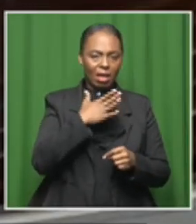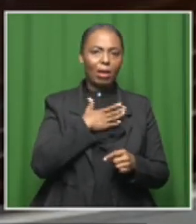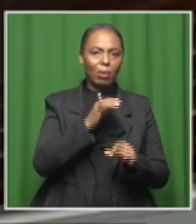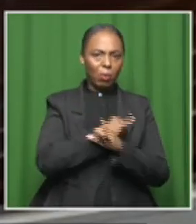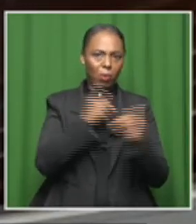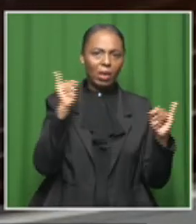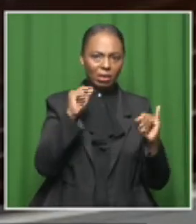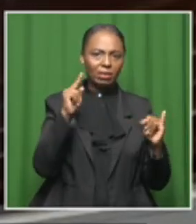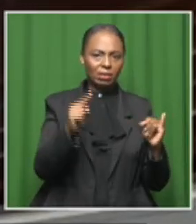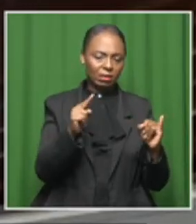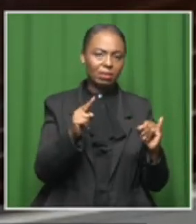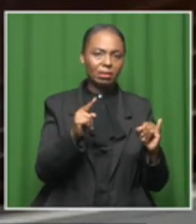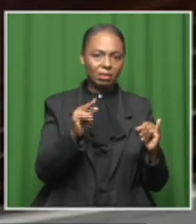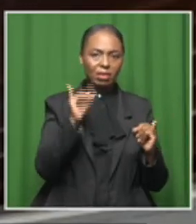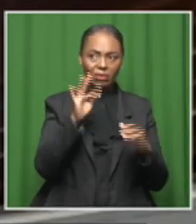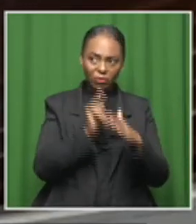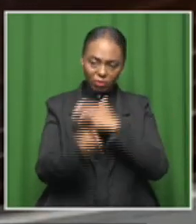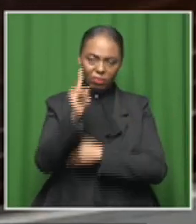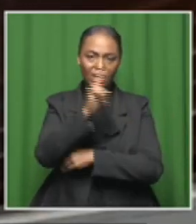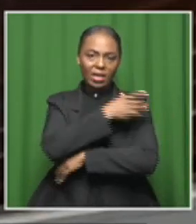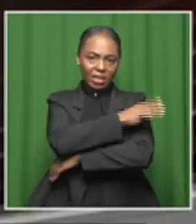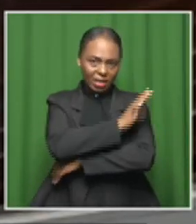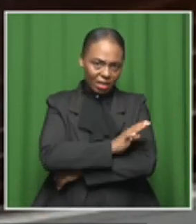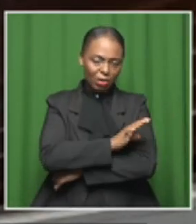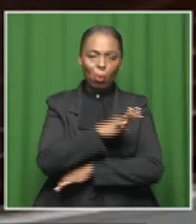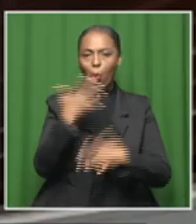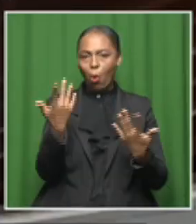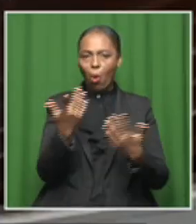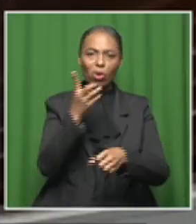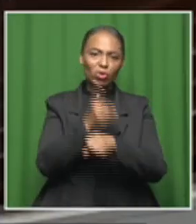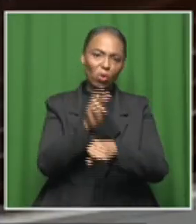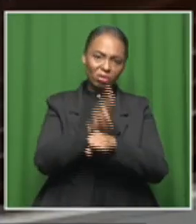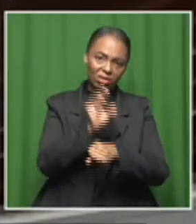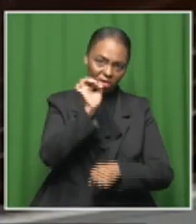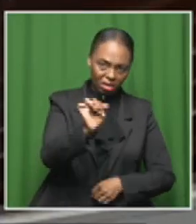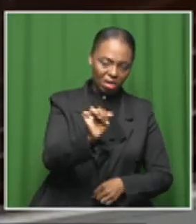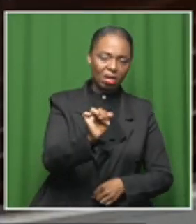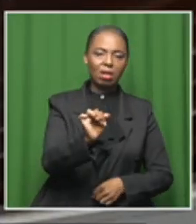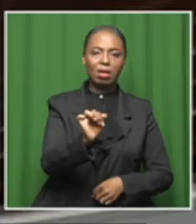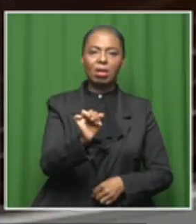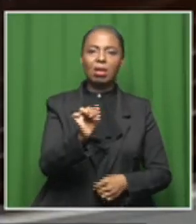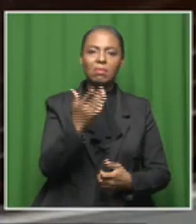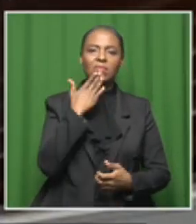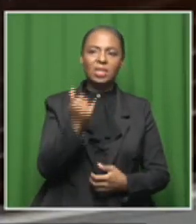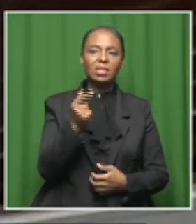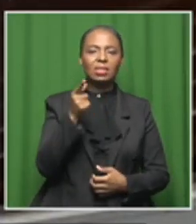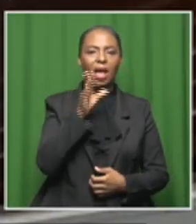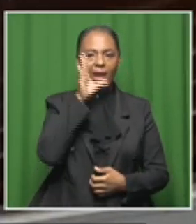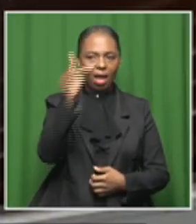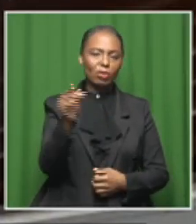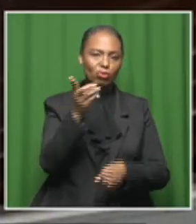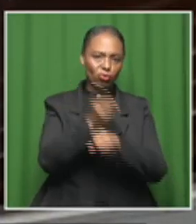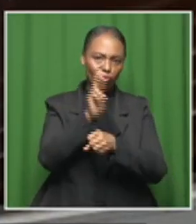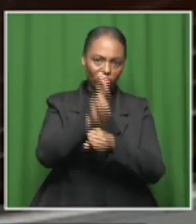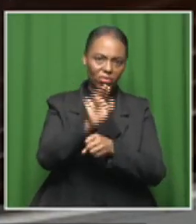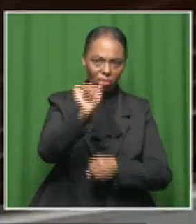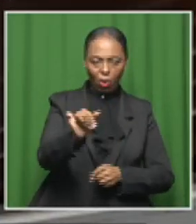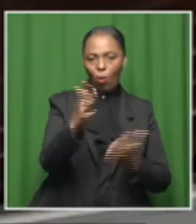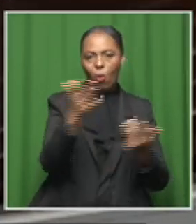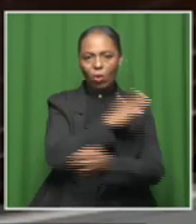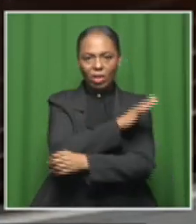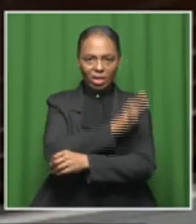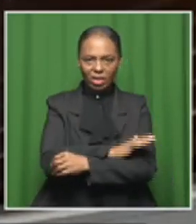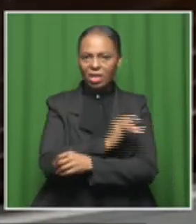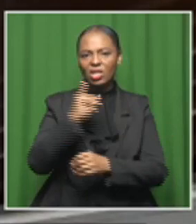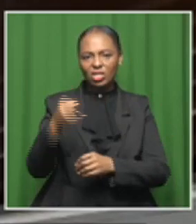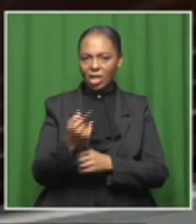to your closest clinic, your closest GP, whoever you trust, just let them have a look and see, yes, it is